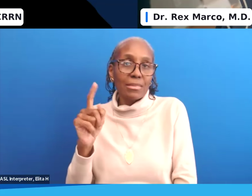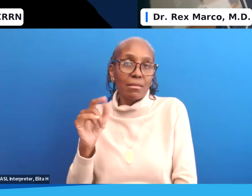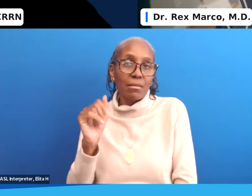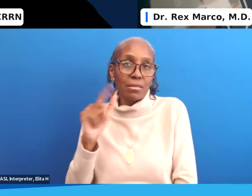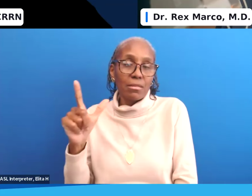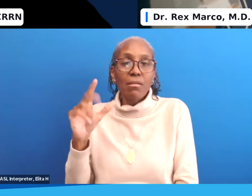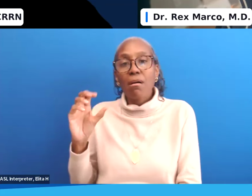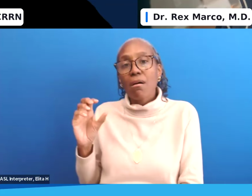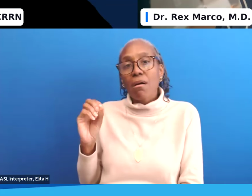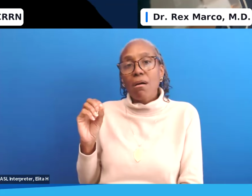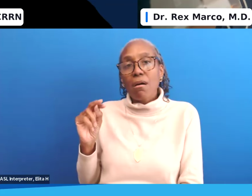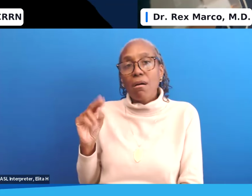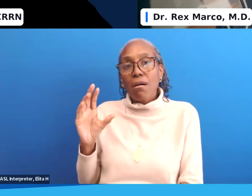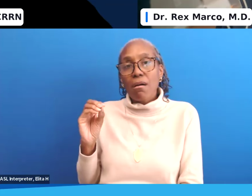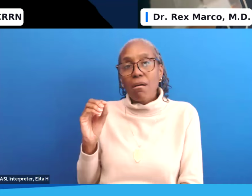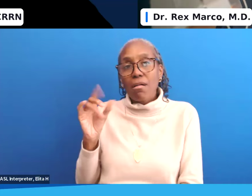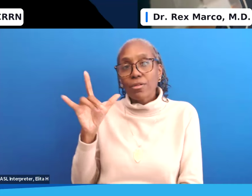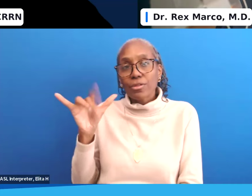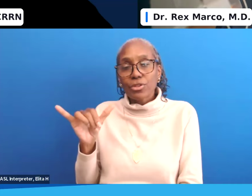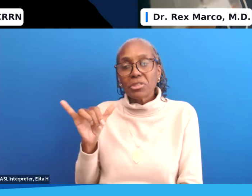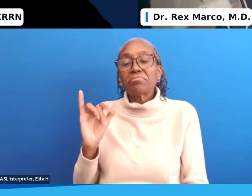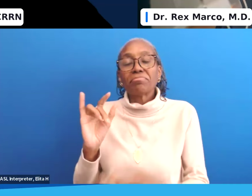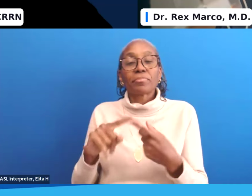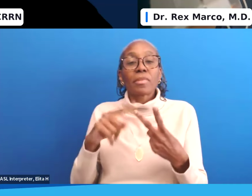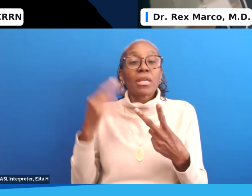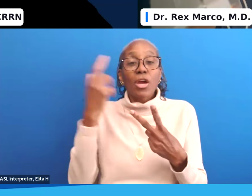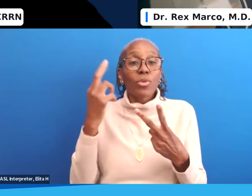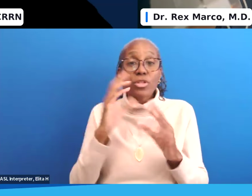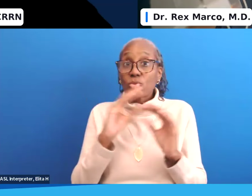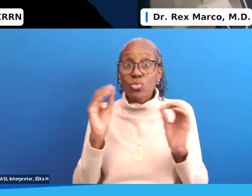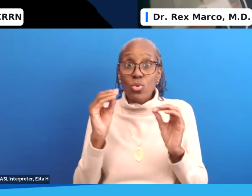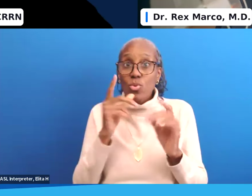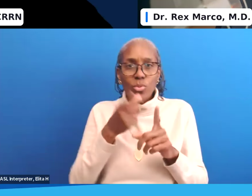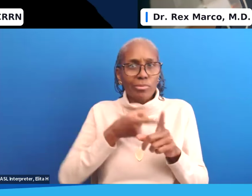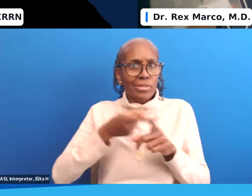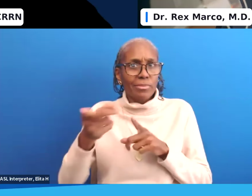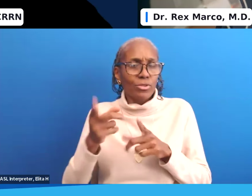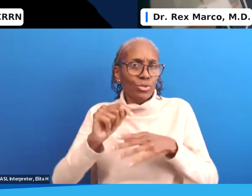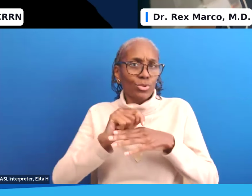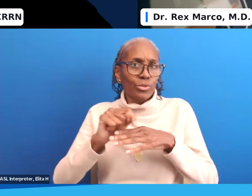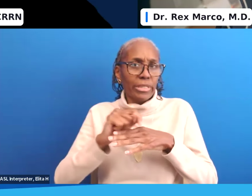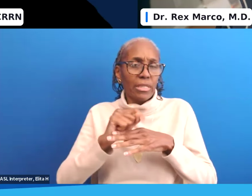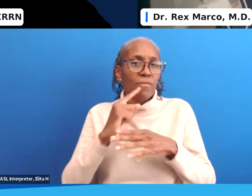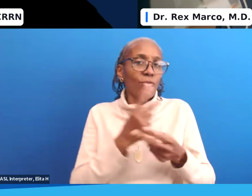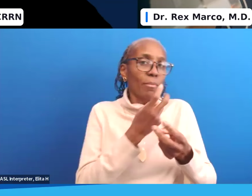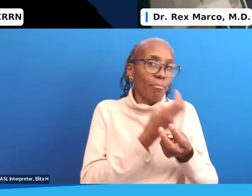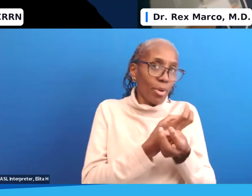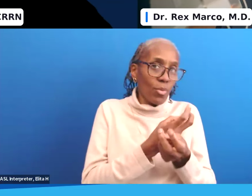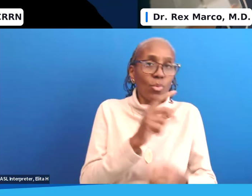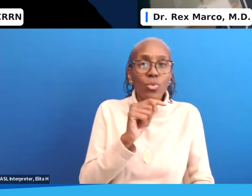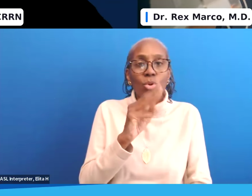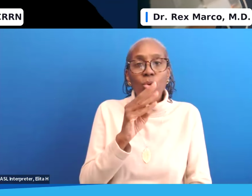And I also realized that there was no one with specialized training in bone tumors